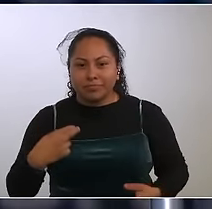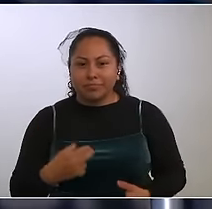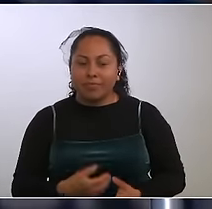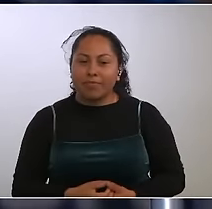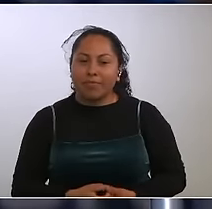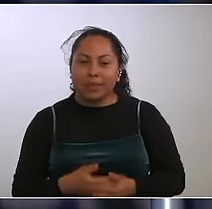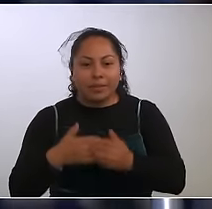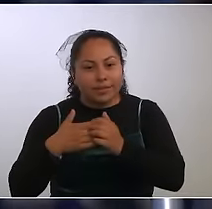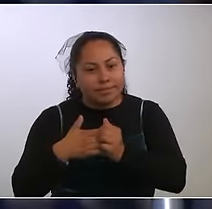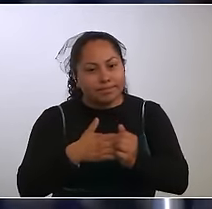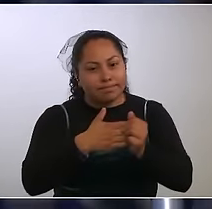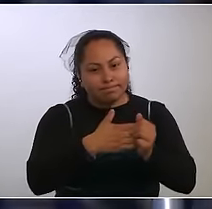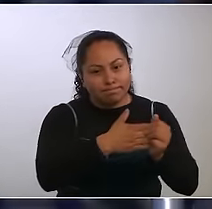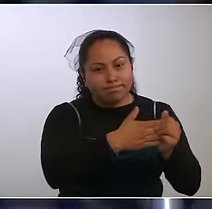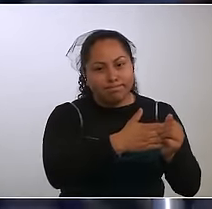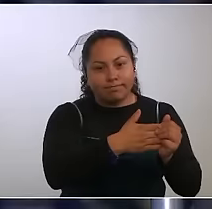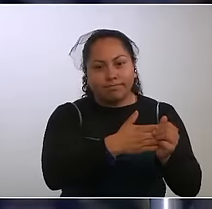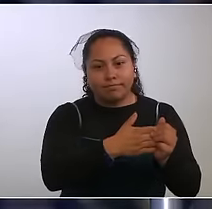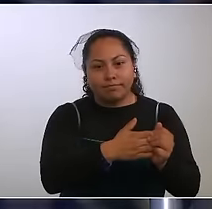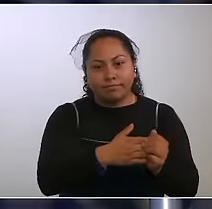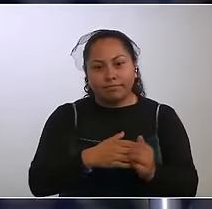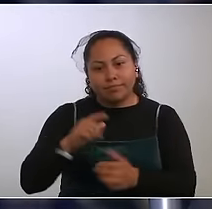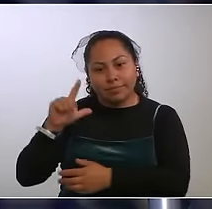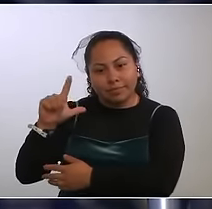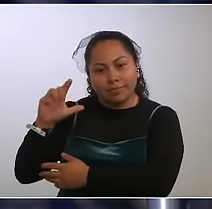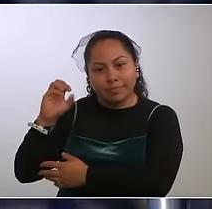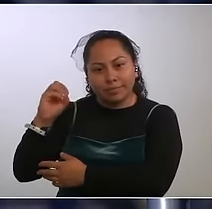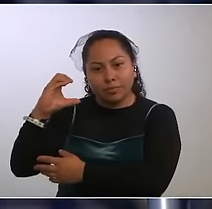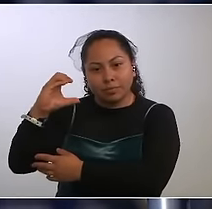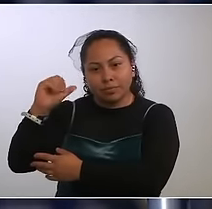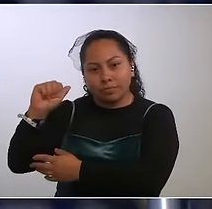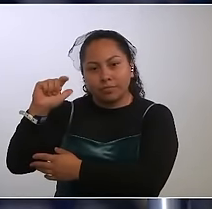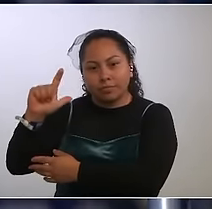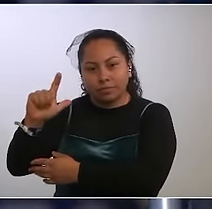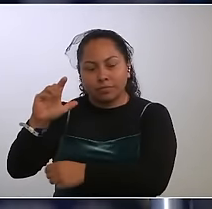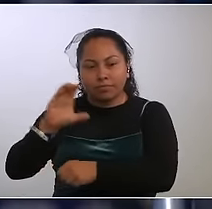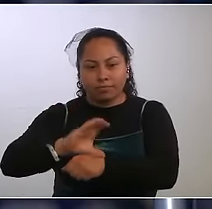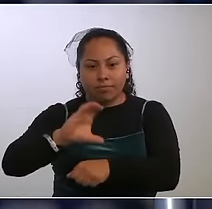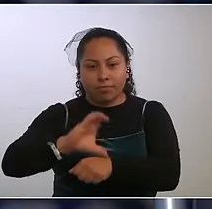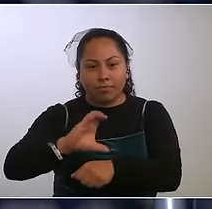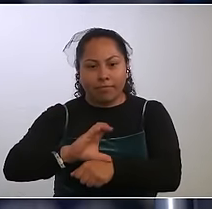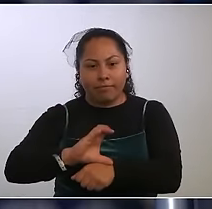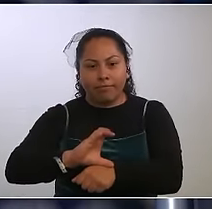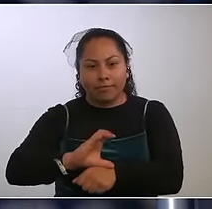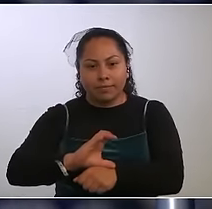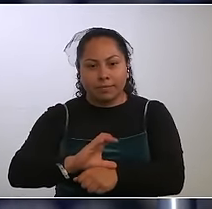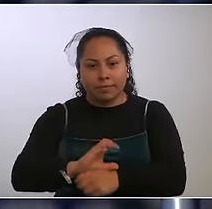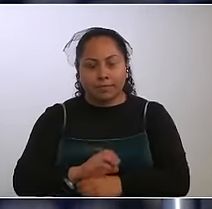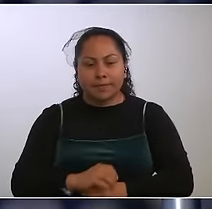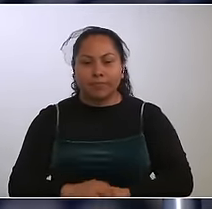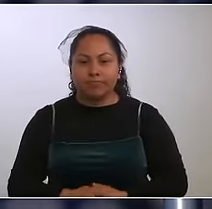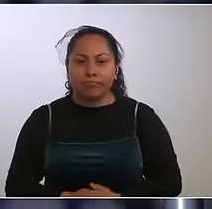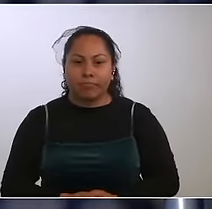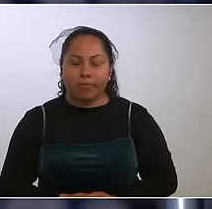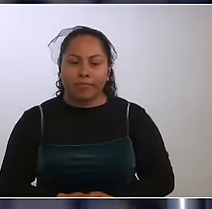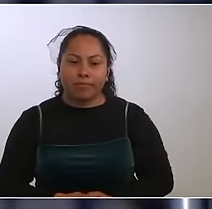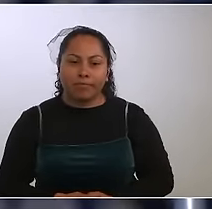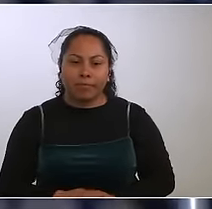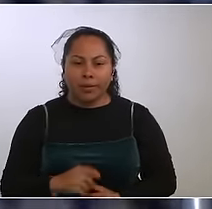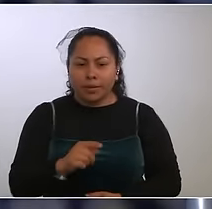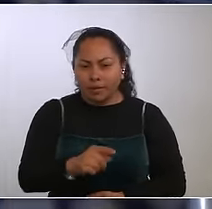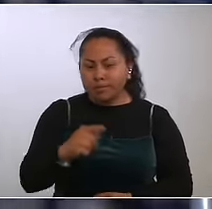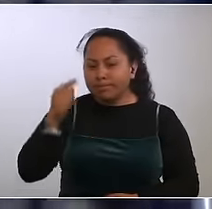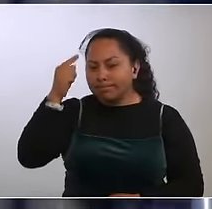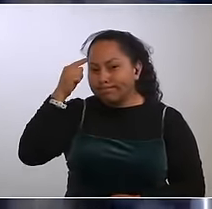locales. ¿Usted cree que su trabajo liderando esos 20, 50 hermanos no es mucho? Porque la iglesia no ha crecido.